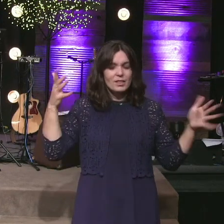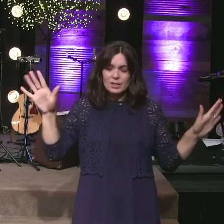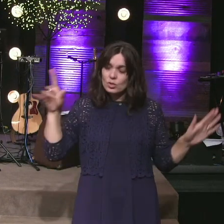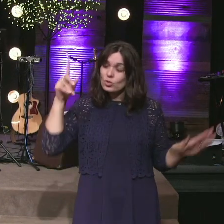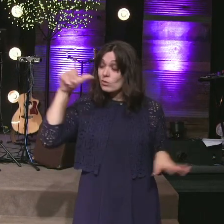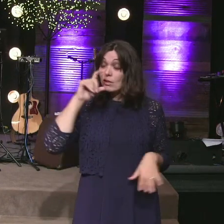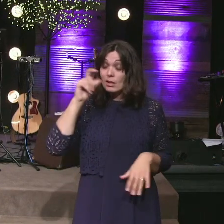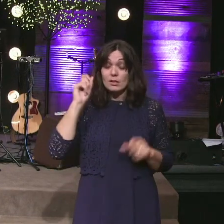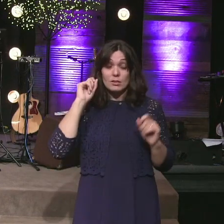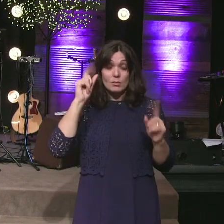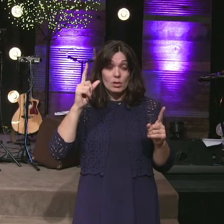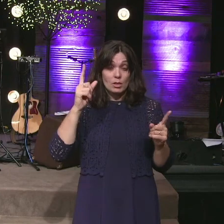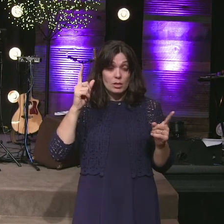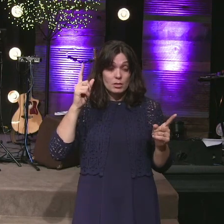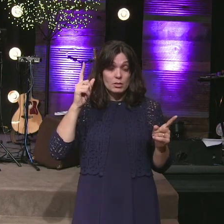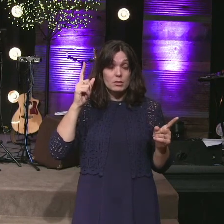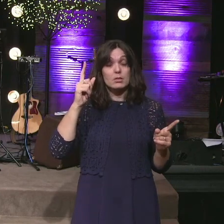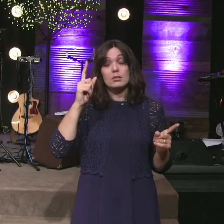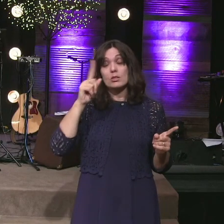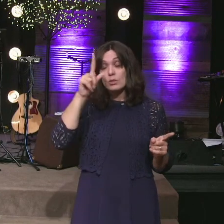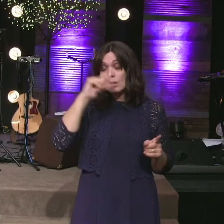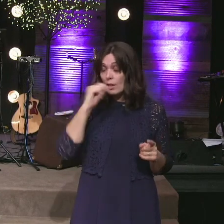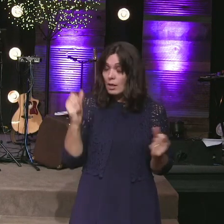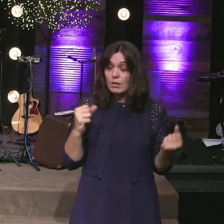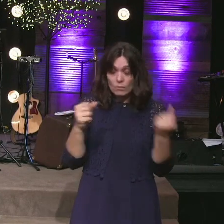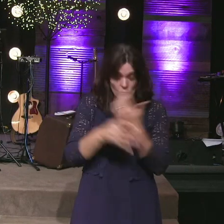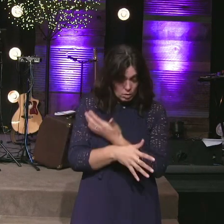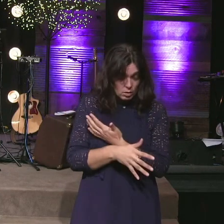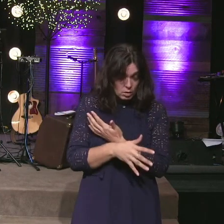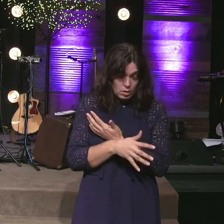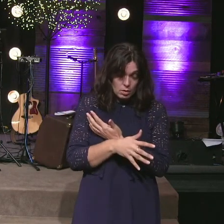surprised. You're not afraid.